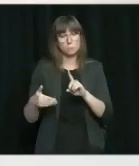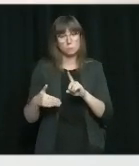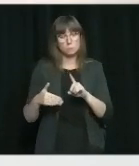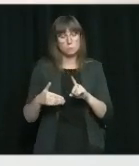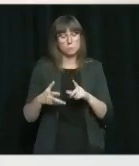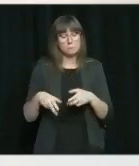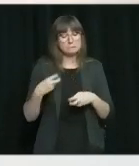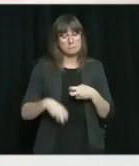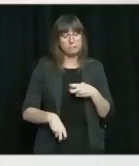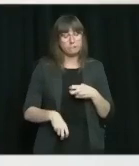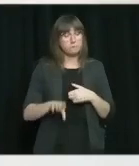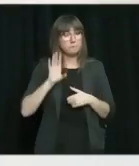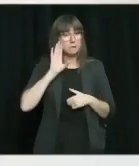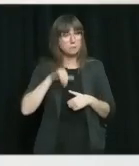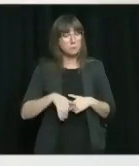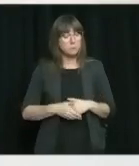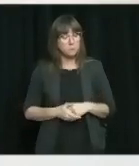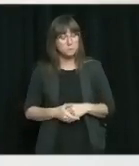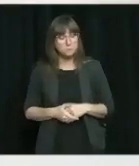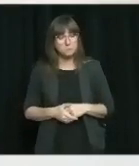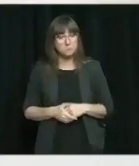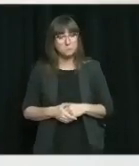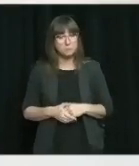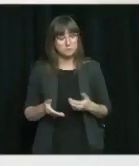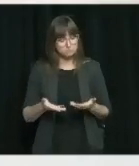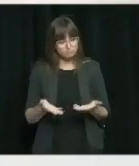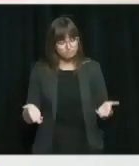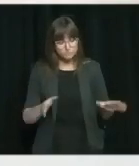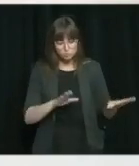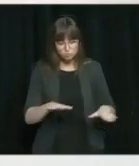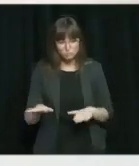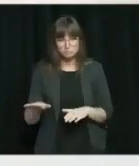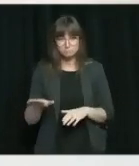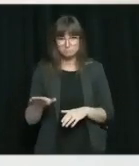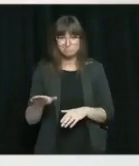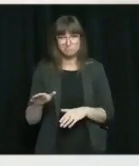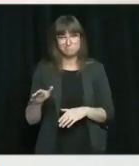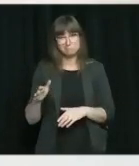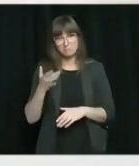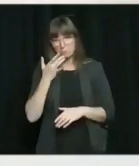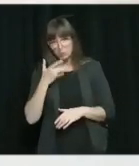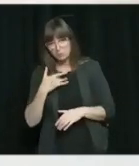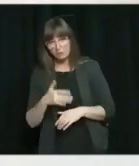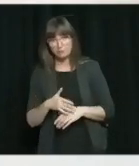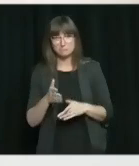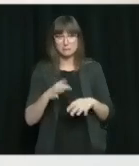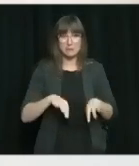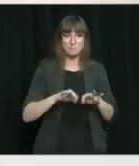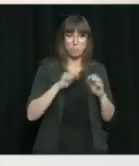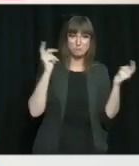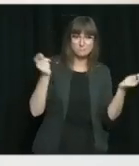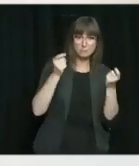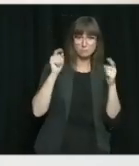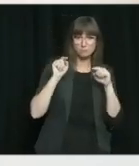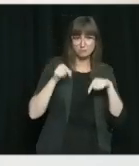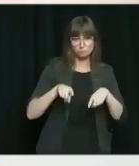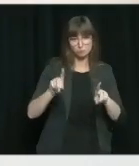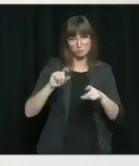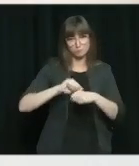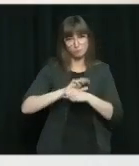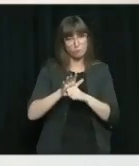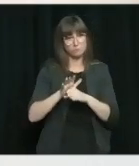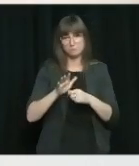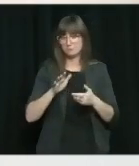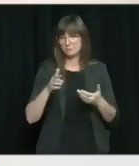difficult for all of you, but I know many of you had birthdays, milestones to celebrate during these past months